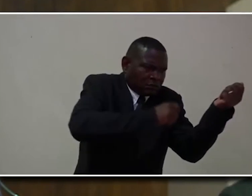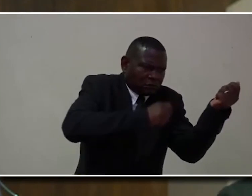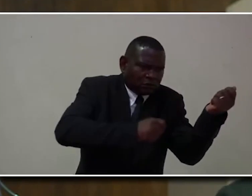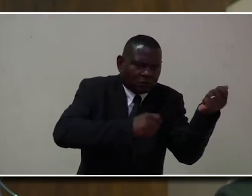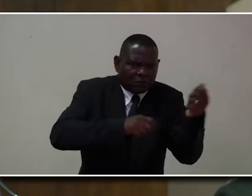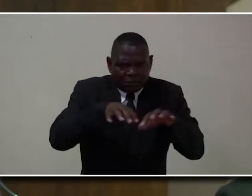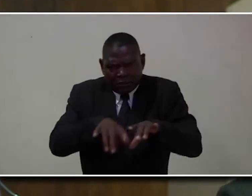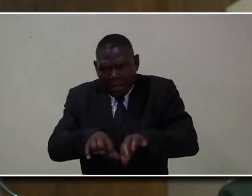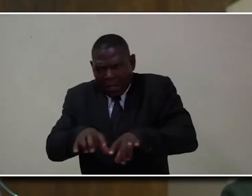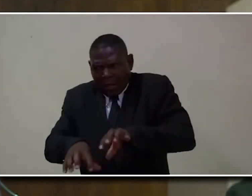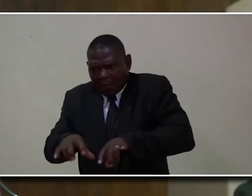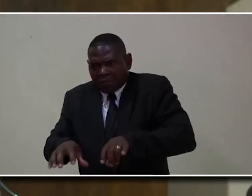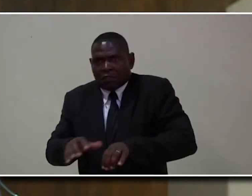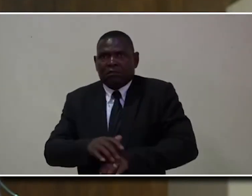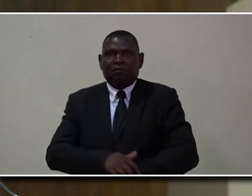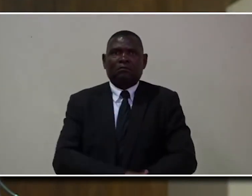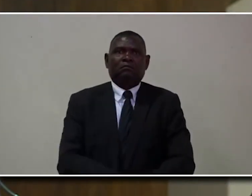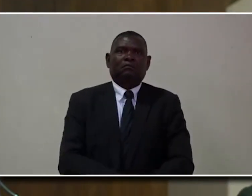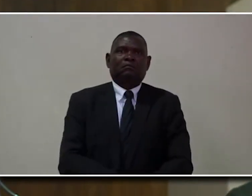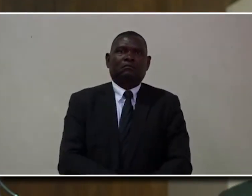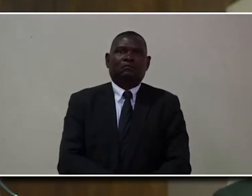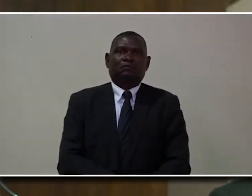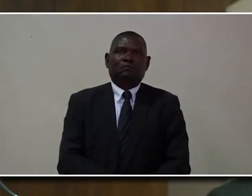Izaimbidwa ndi wa kabanjo ndi wa organ.